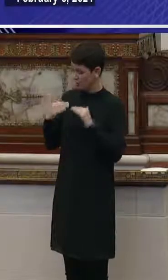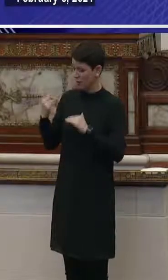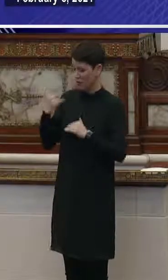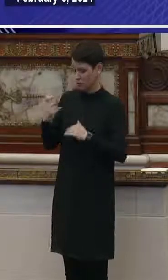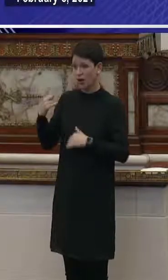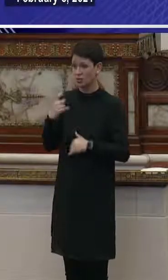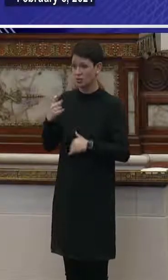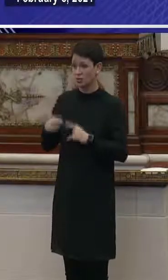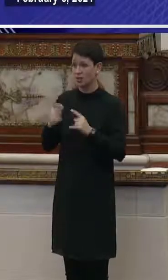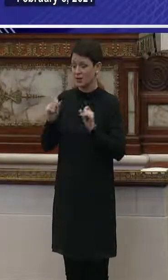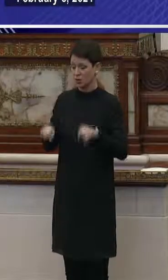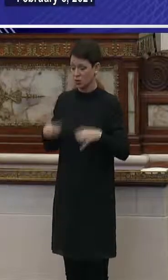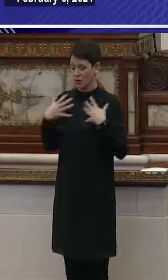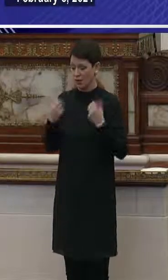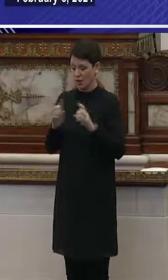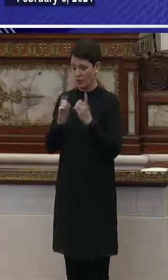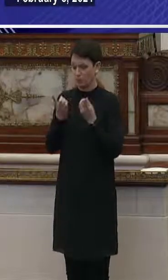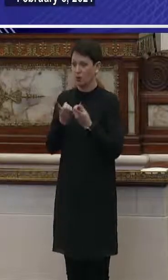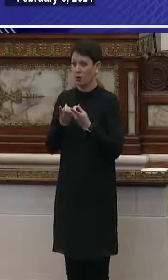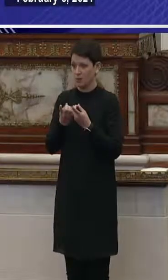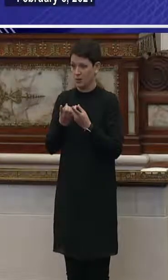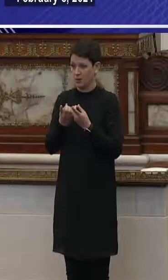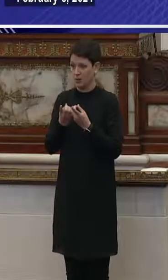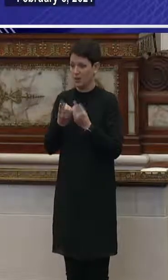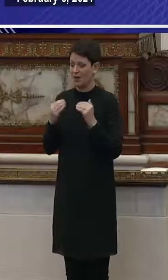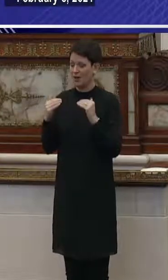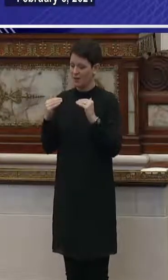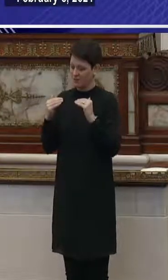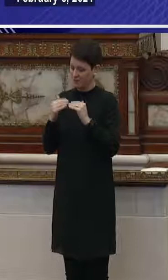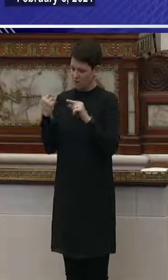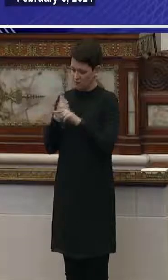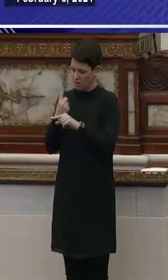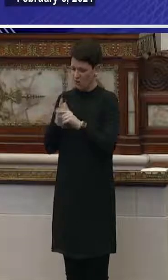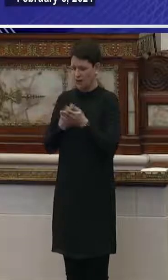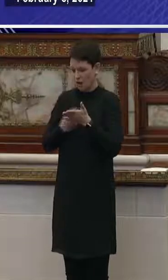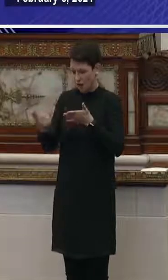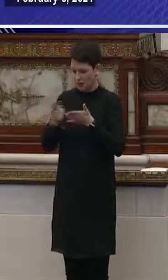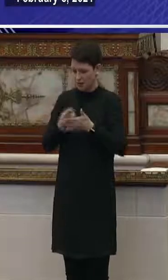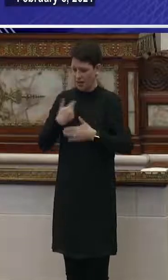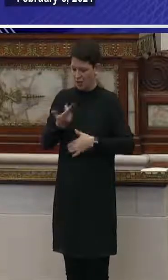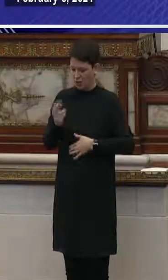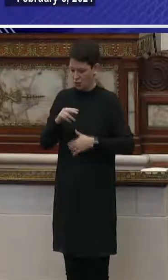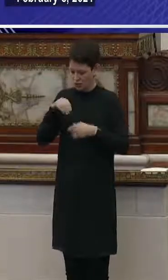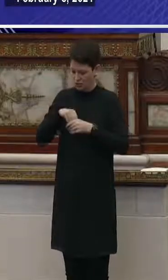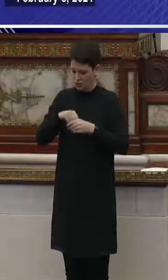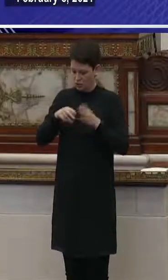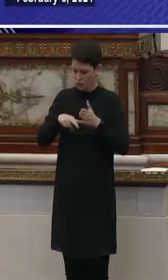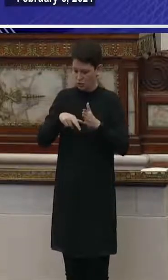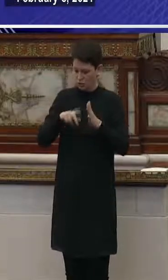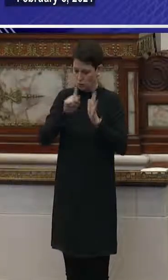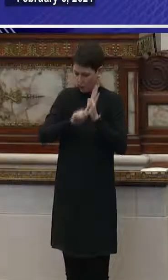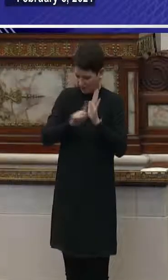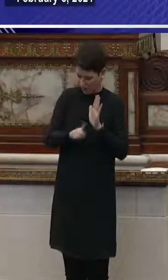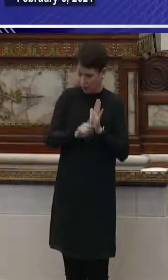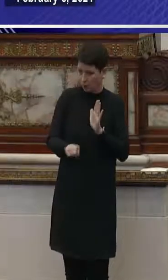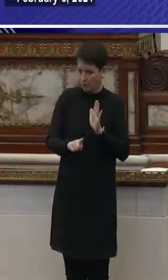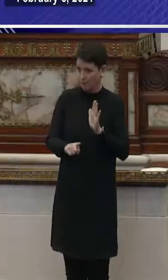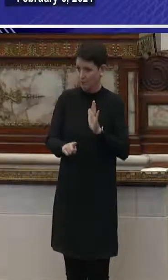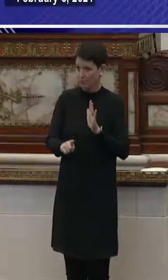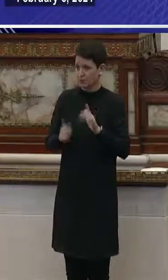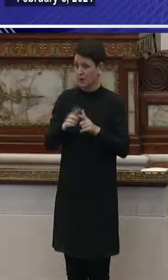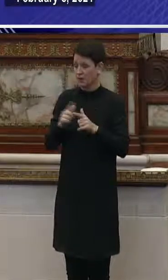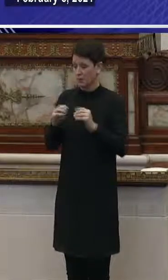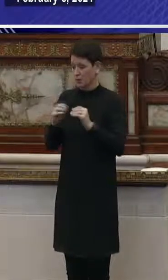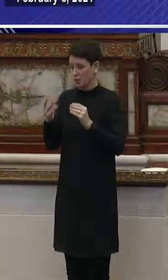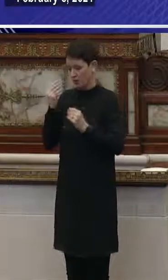about could the health department fairly and honestly do its own internal review of this? And then when additional